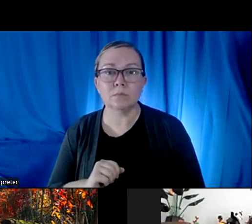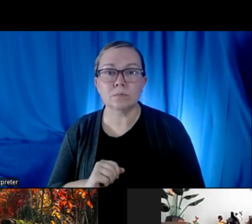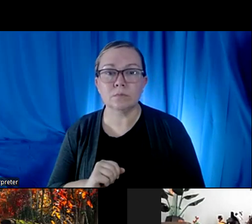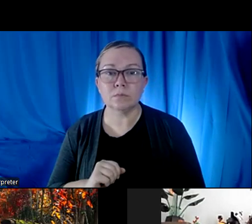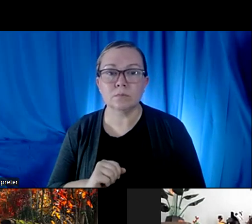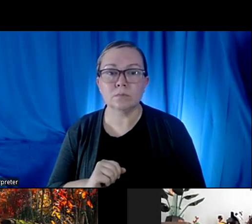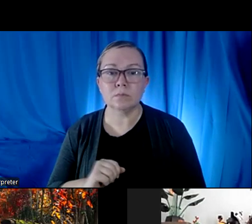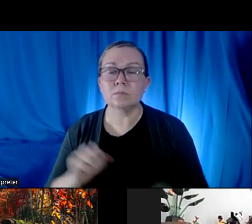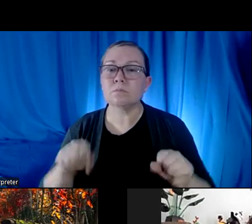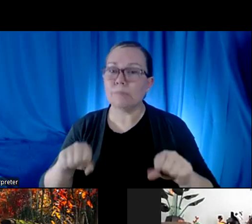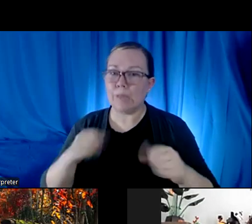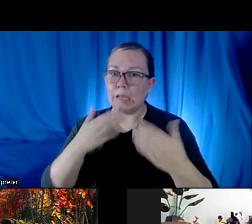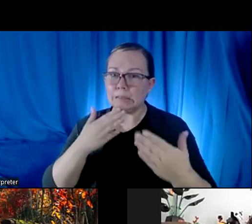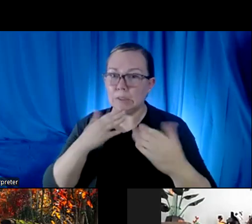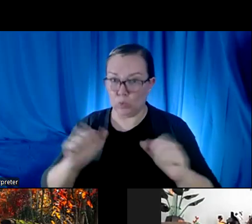escuchan?